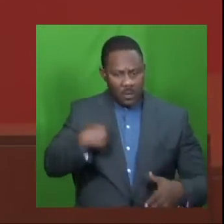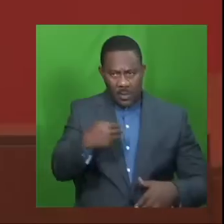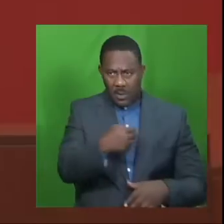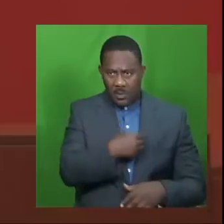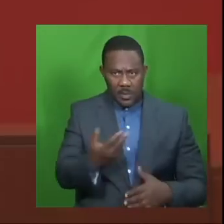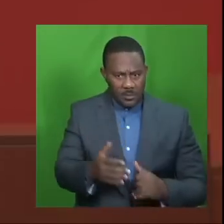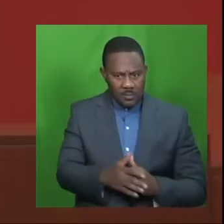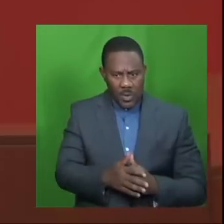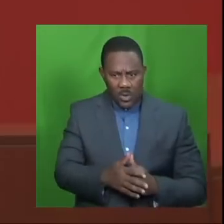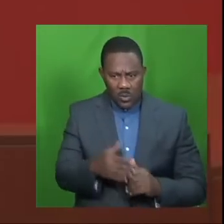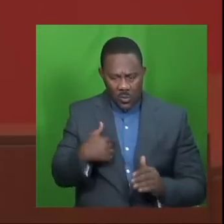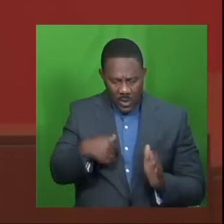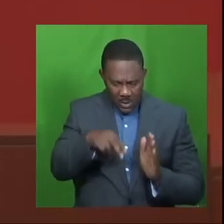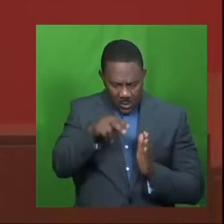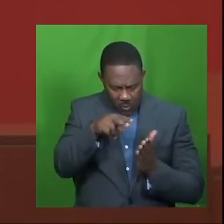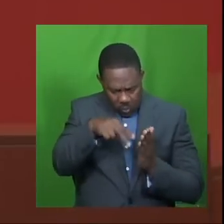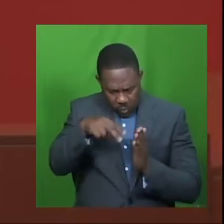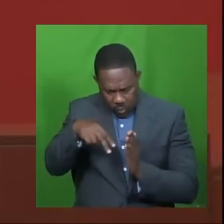rightly.